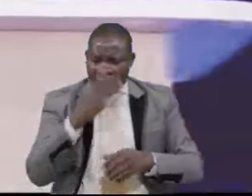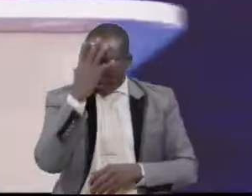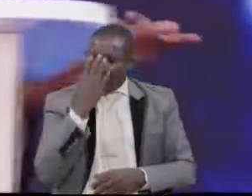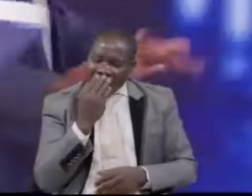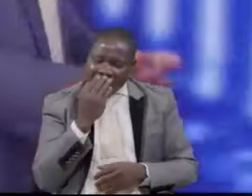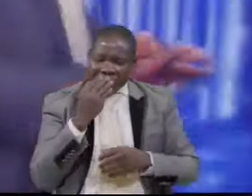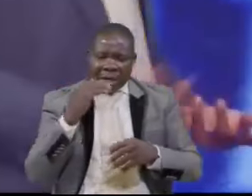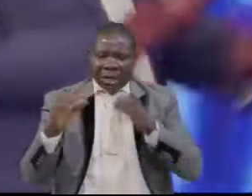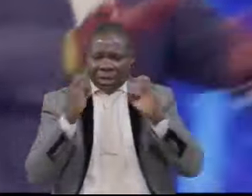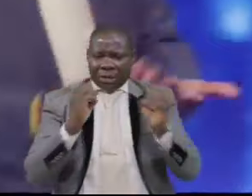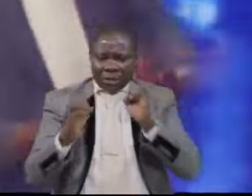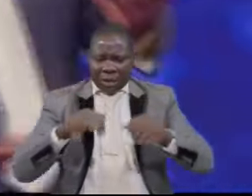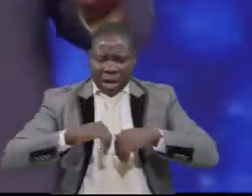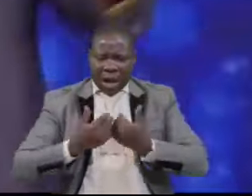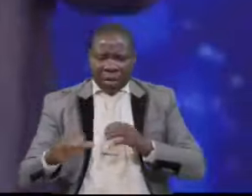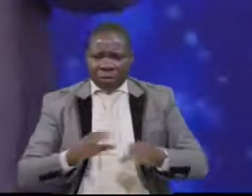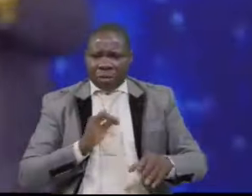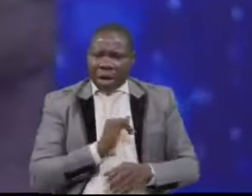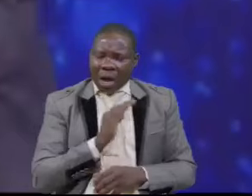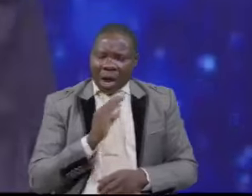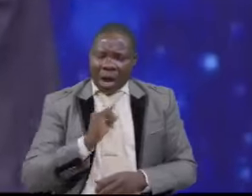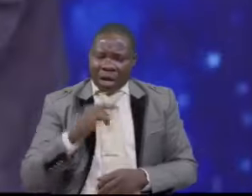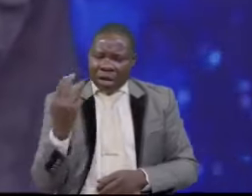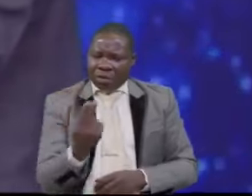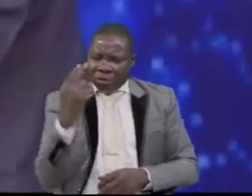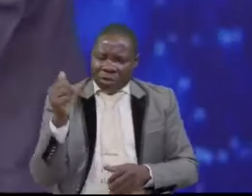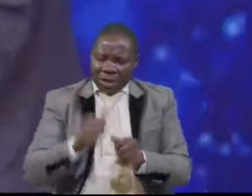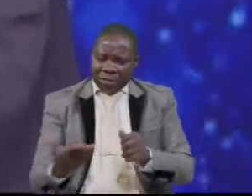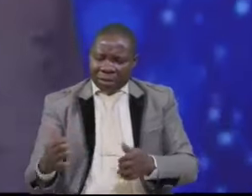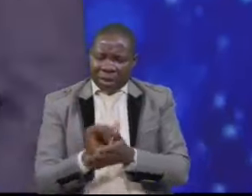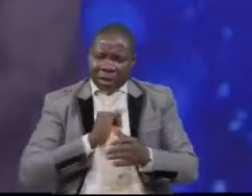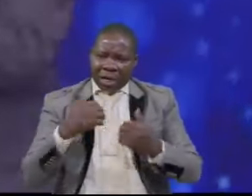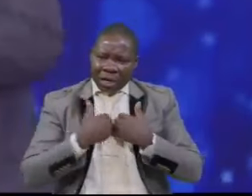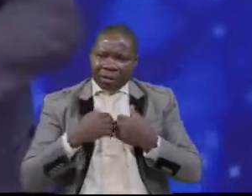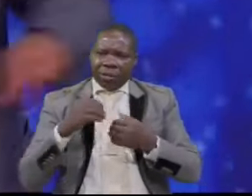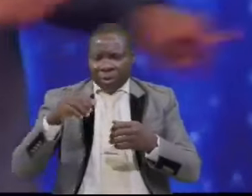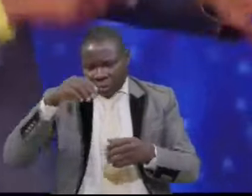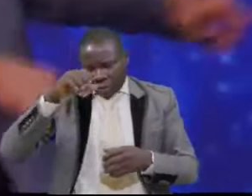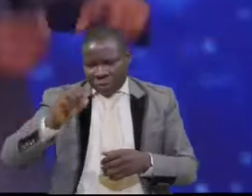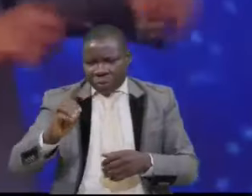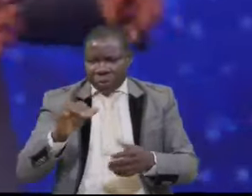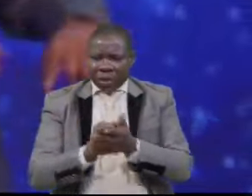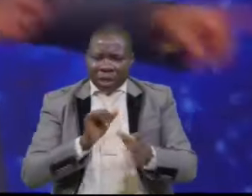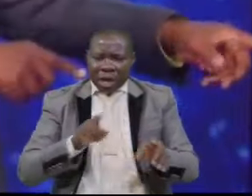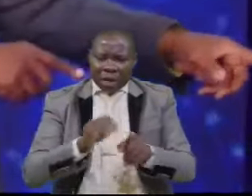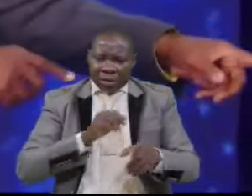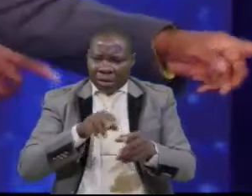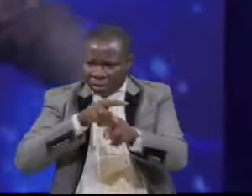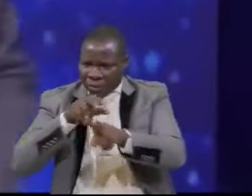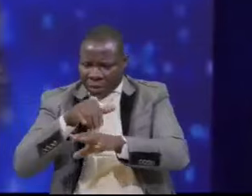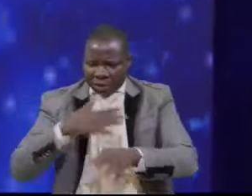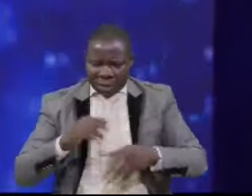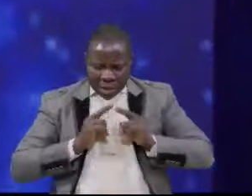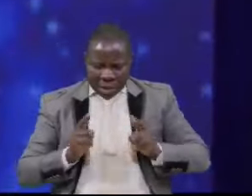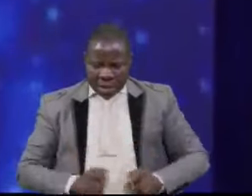I utilize everything I have so that as I look at my health now and I grow older